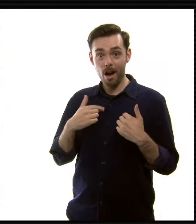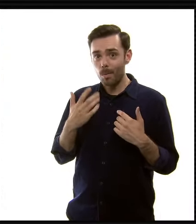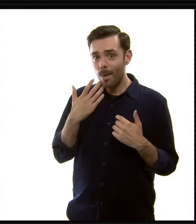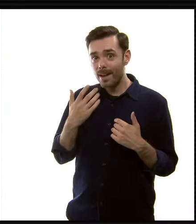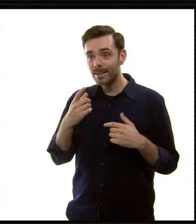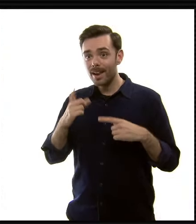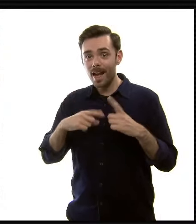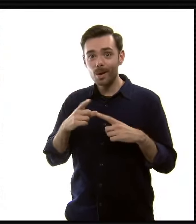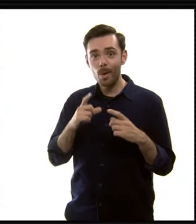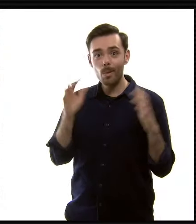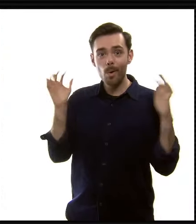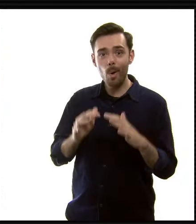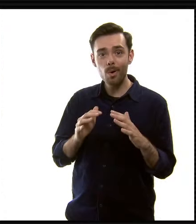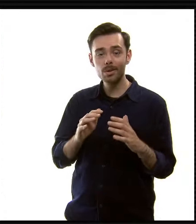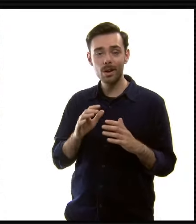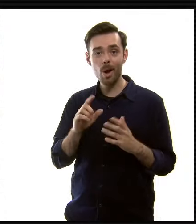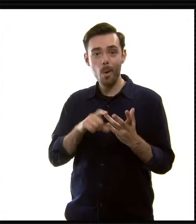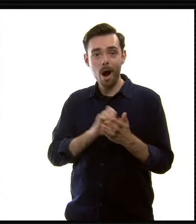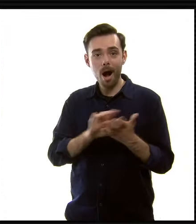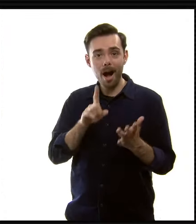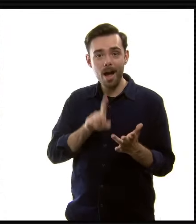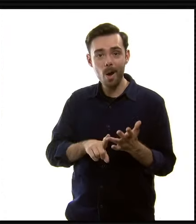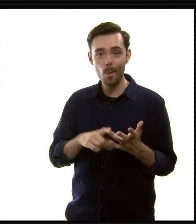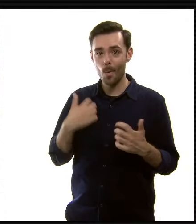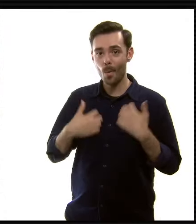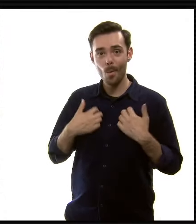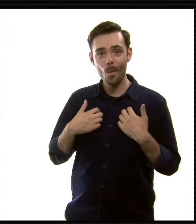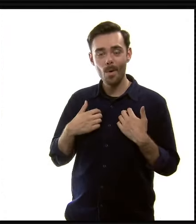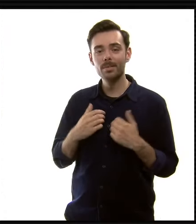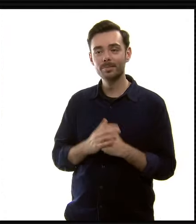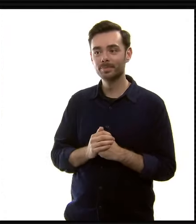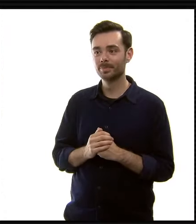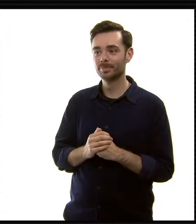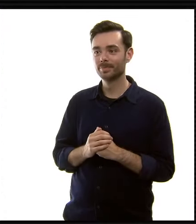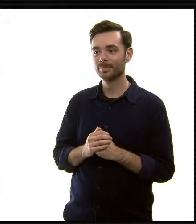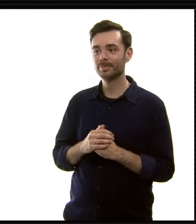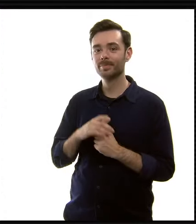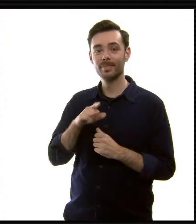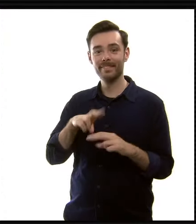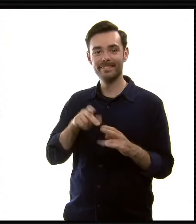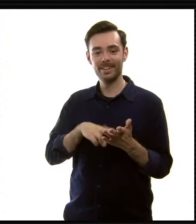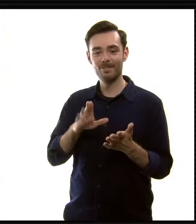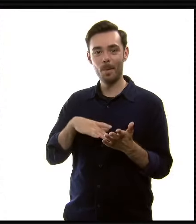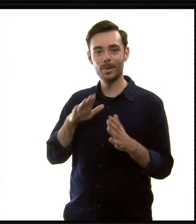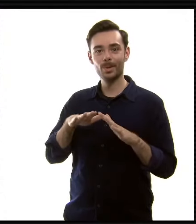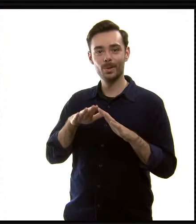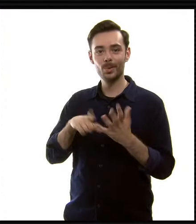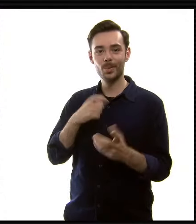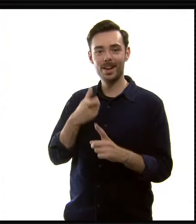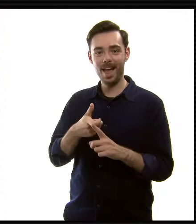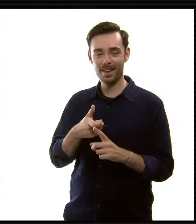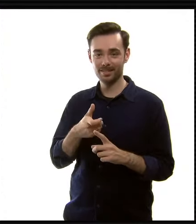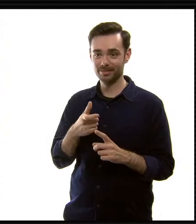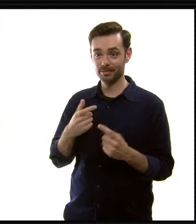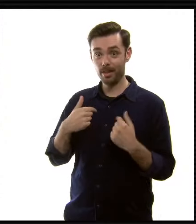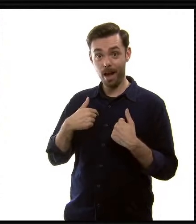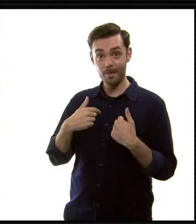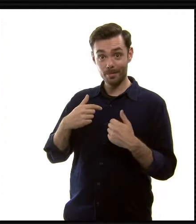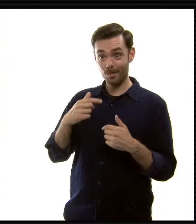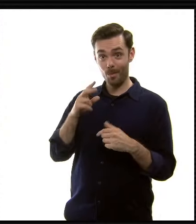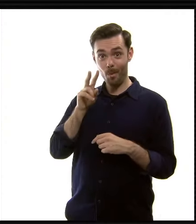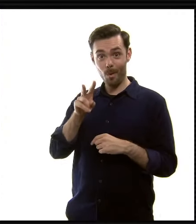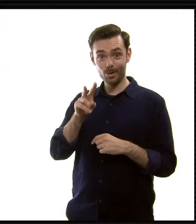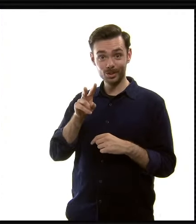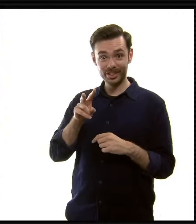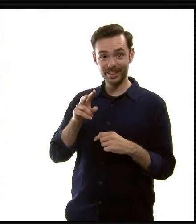what gets announced next. Definitely agree with that one as well. Shout to Finn in the UK who says, hi Lego, I'm watching in England. I'm looking forward